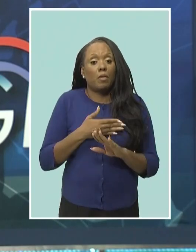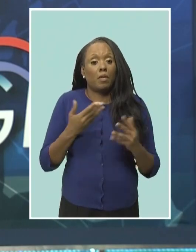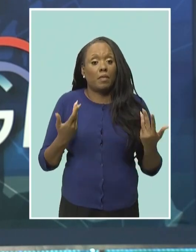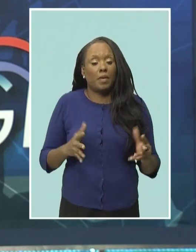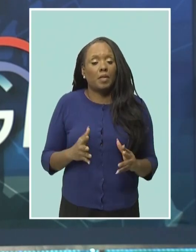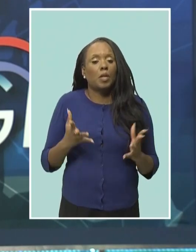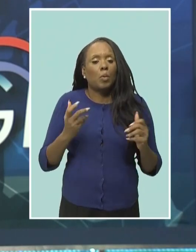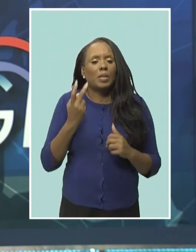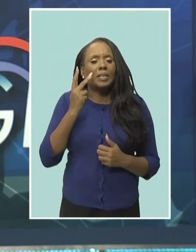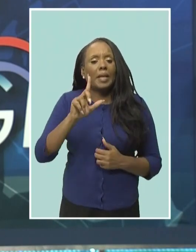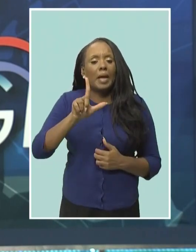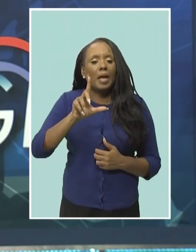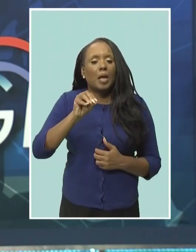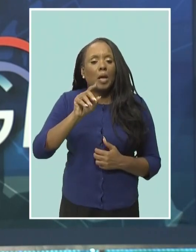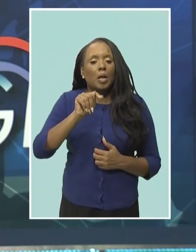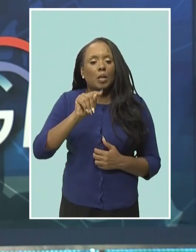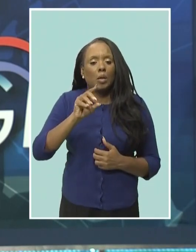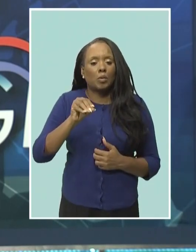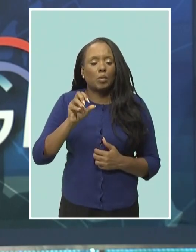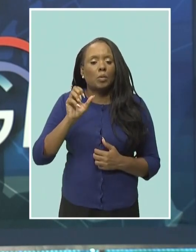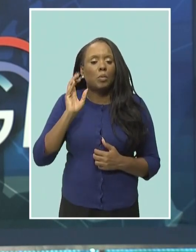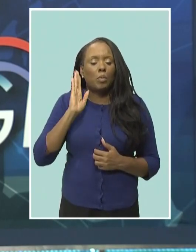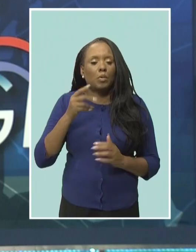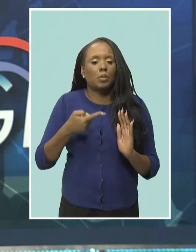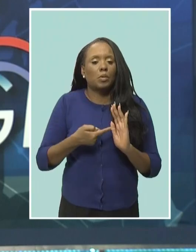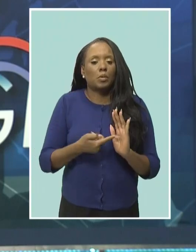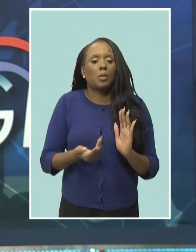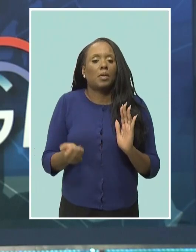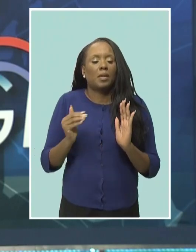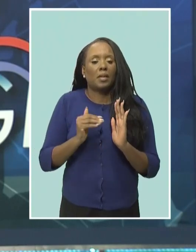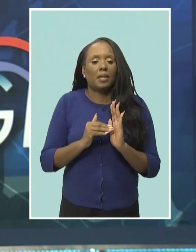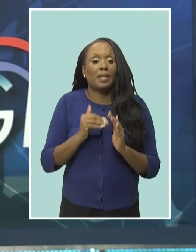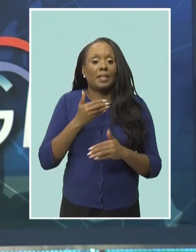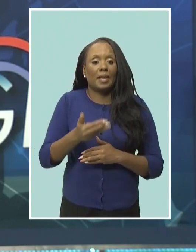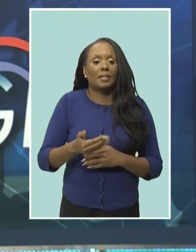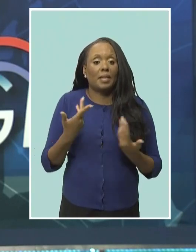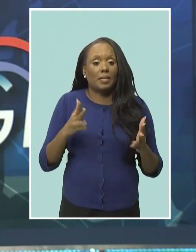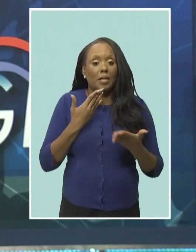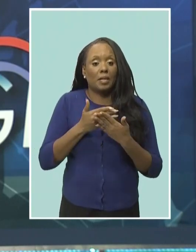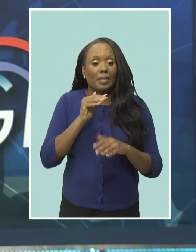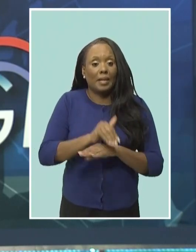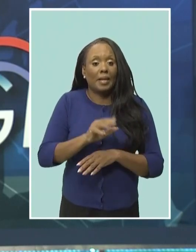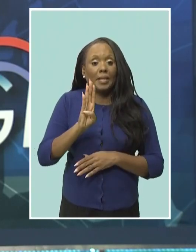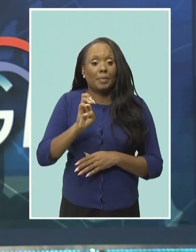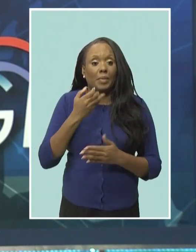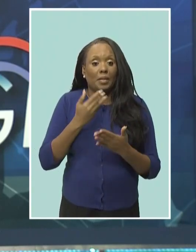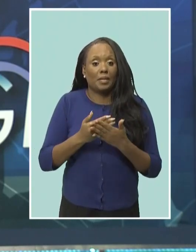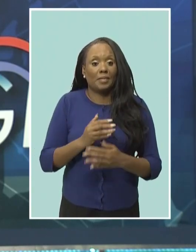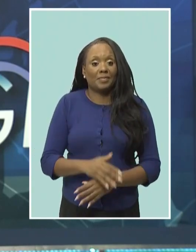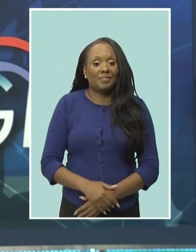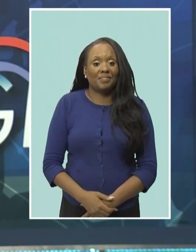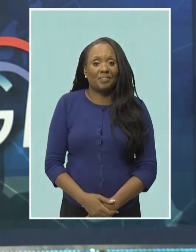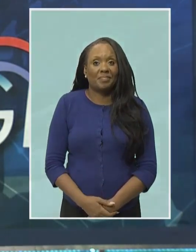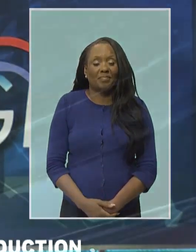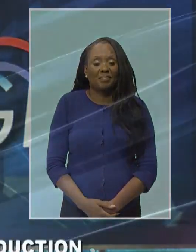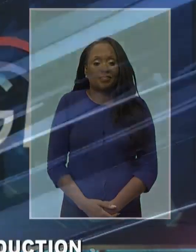for the lotteries, the 653 draw will be repeated after the news. That's our news. Good night and be good.